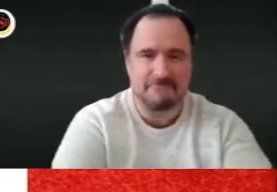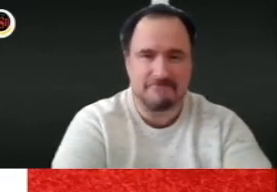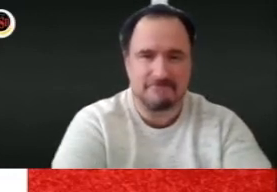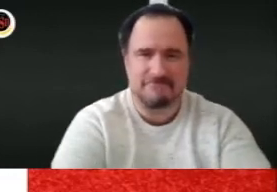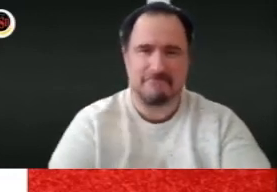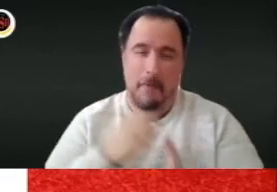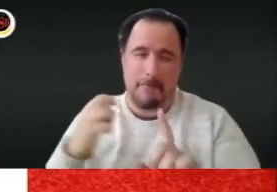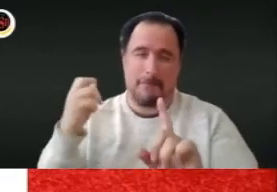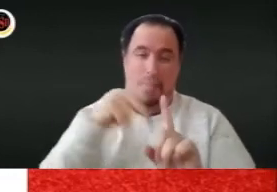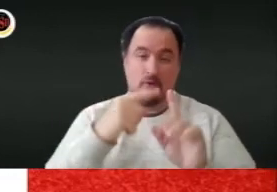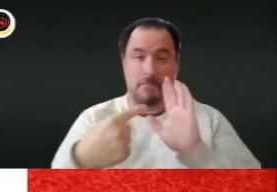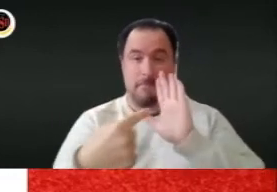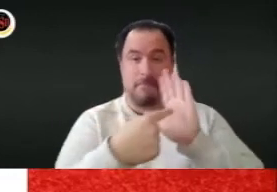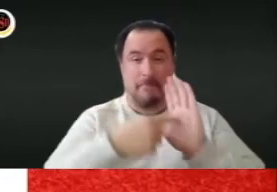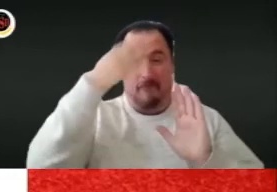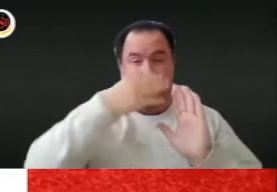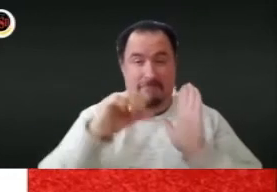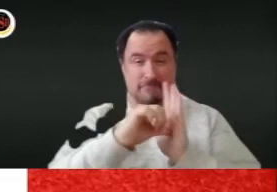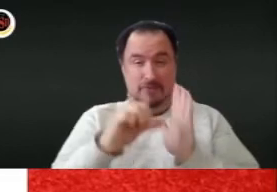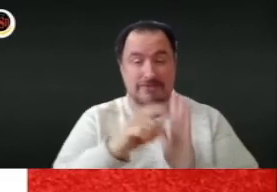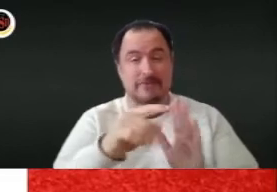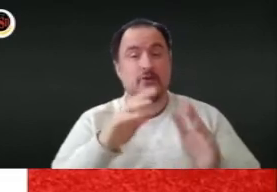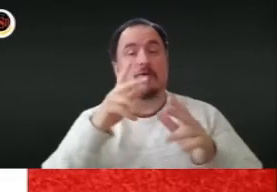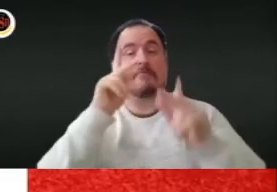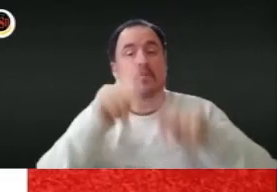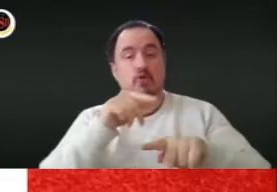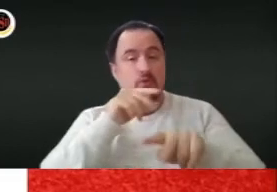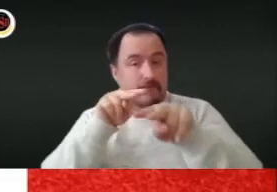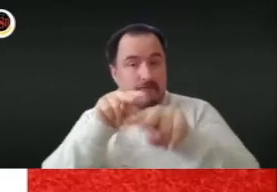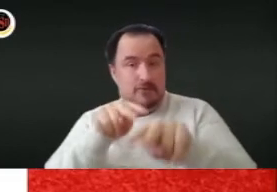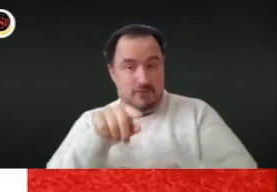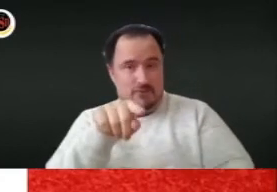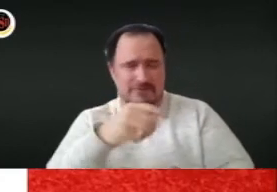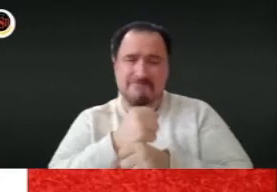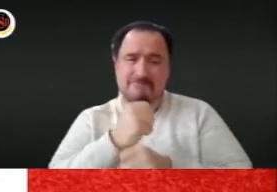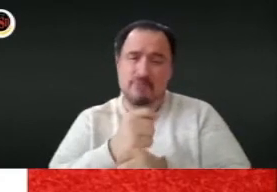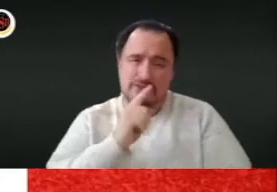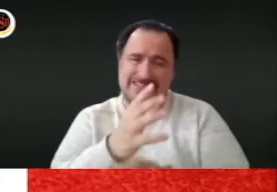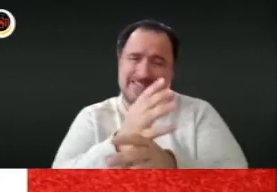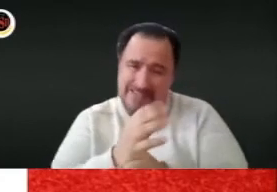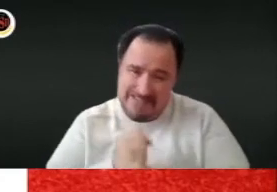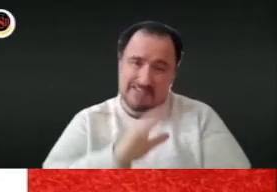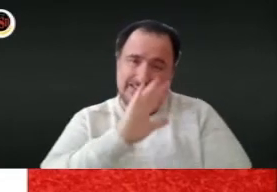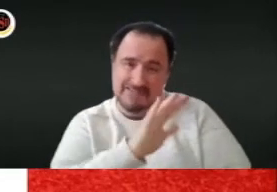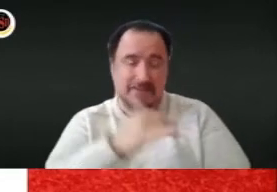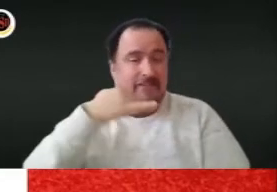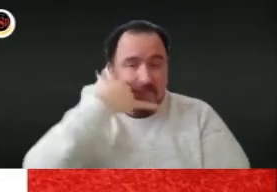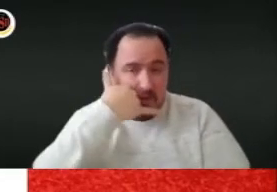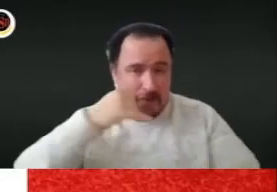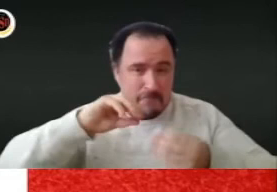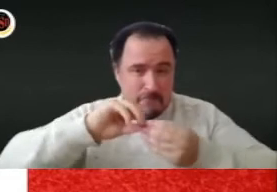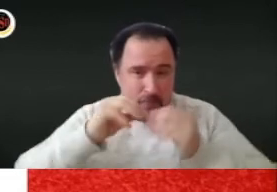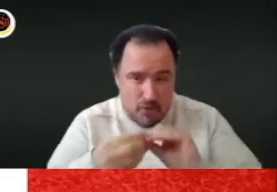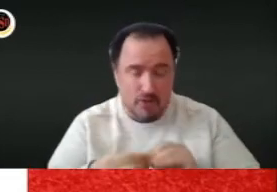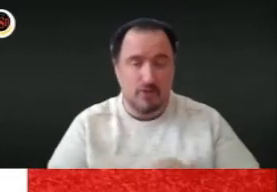lot. So back to the front. The person who is supervising you, make sure to get their